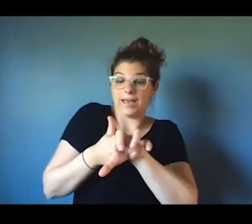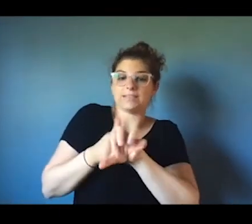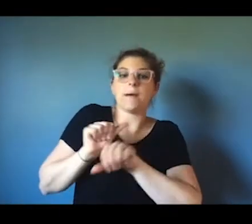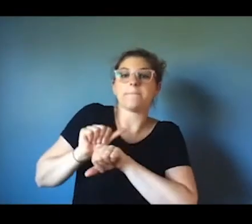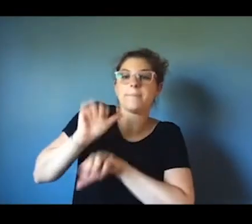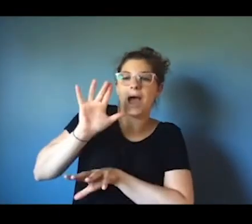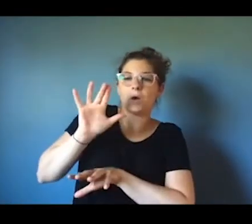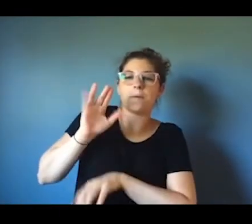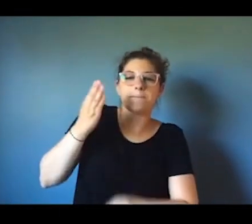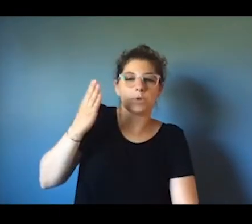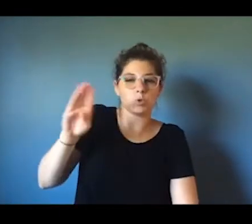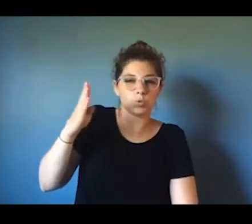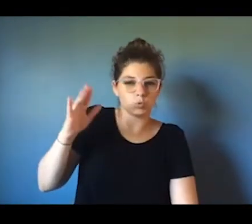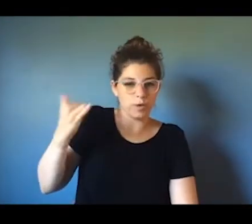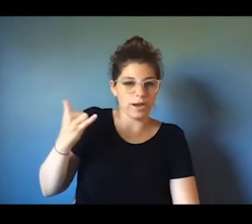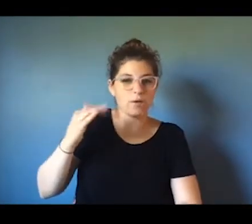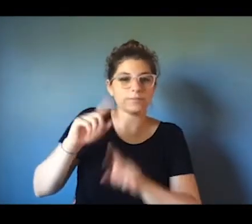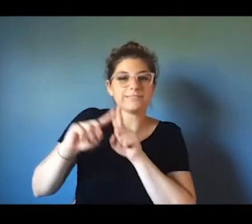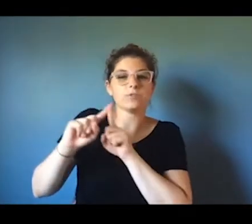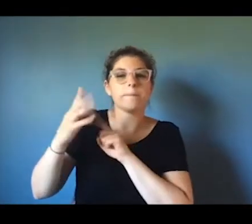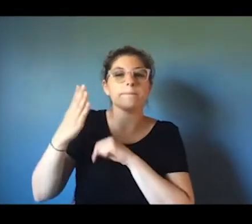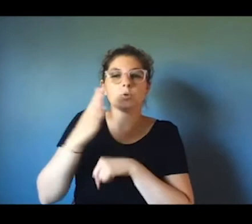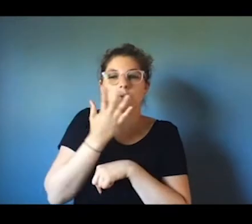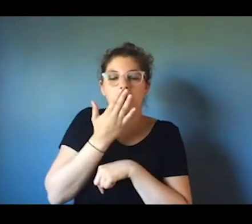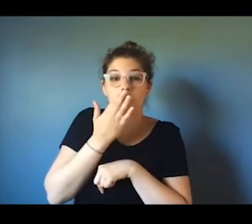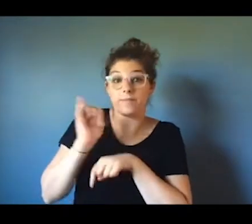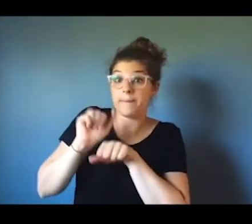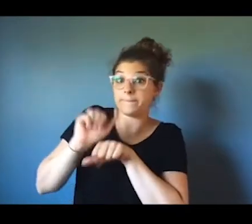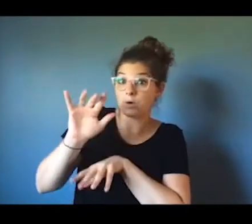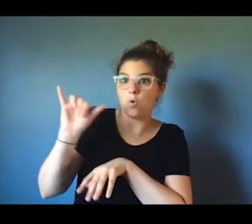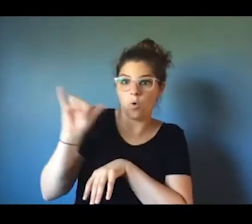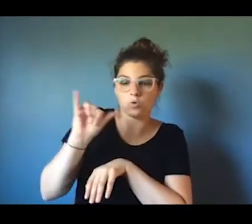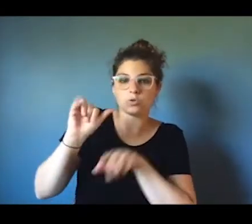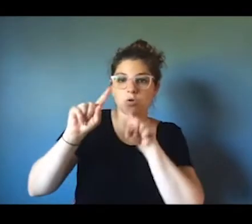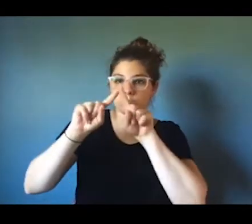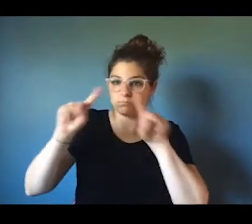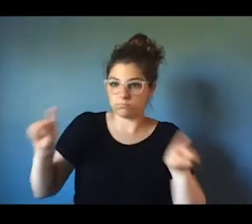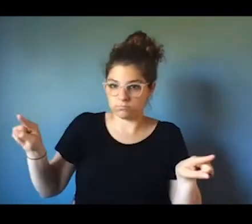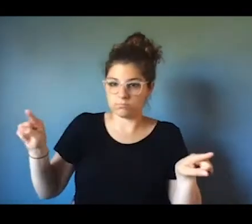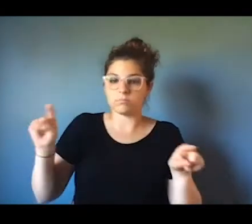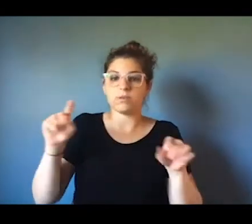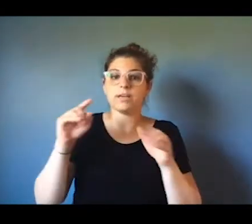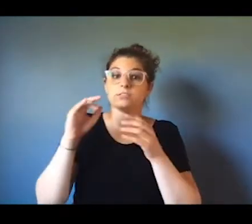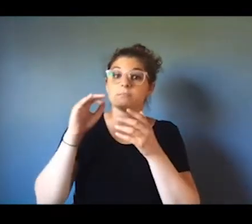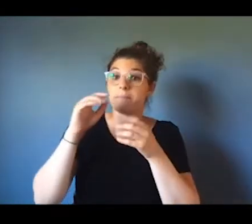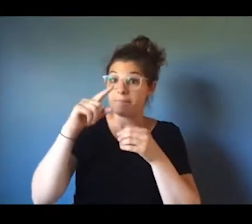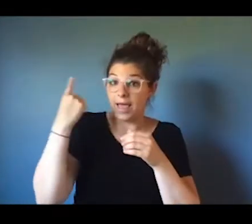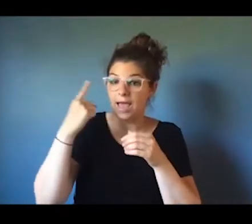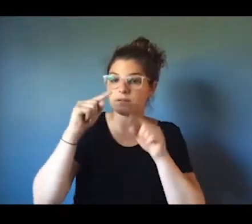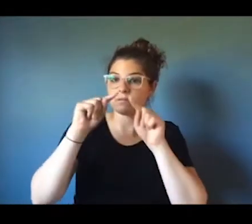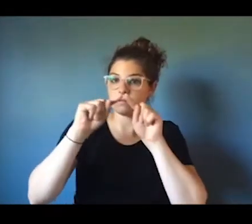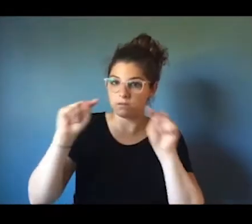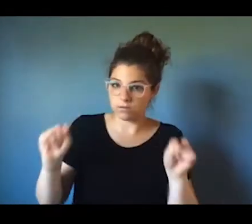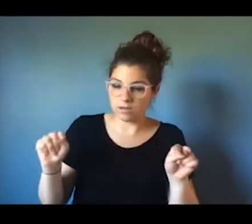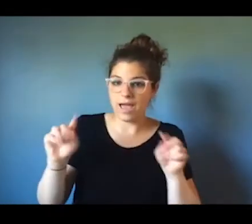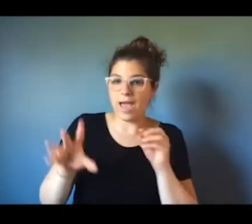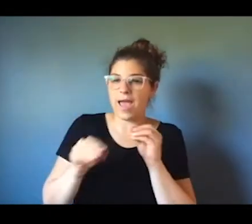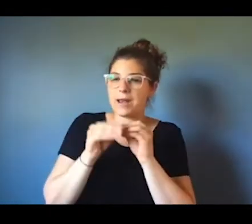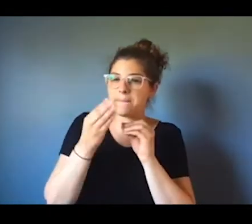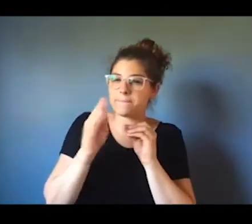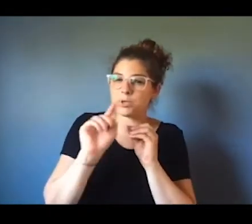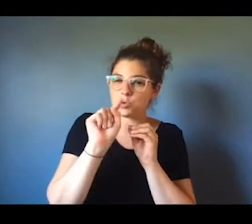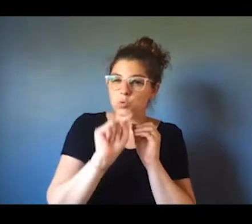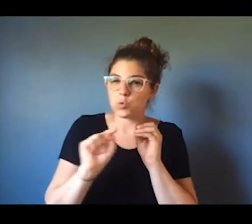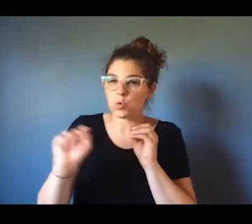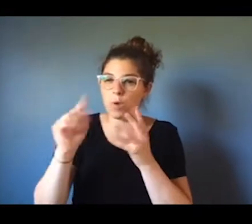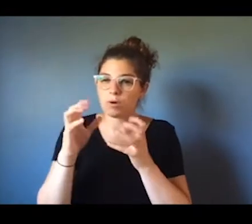is a mountain that's done mostly in blues right now, and that mountain is also blocked out. So it's drawn in blacks. Then